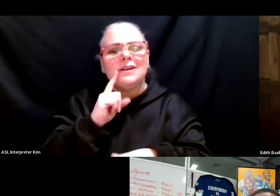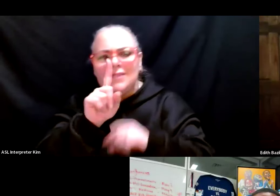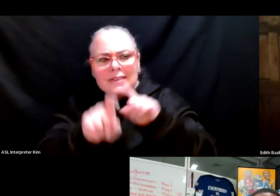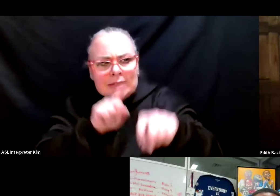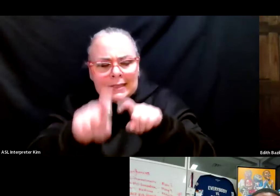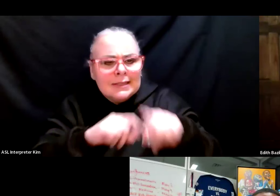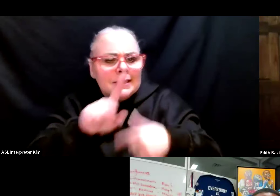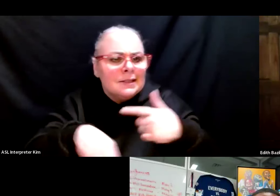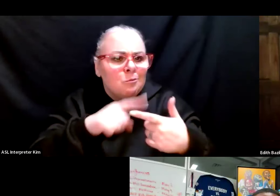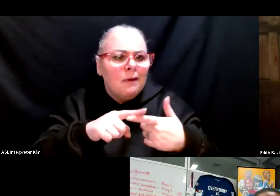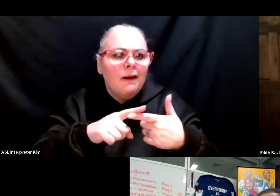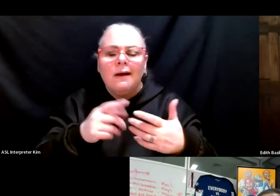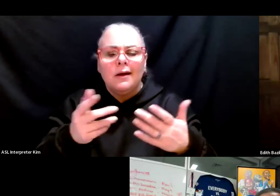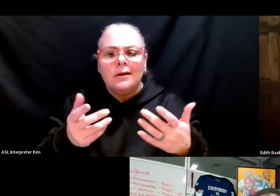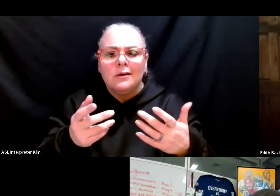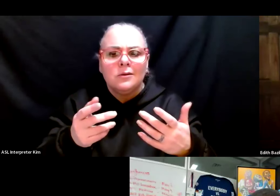about,